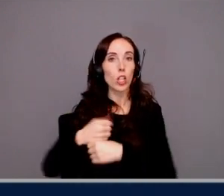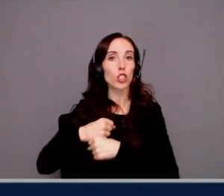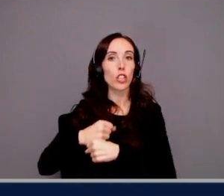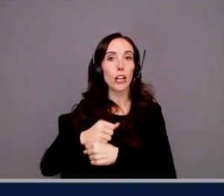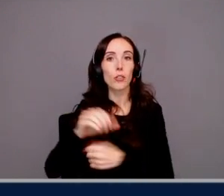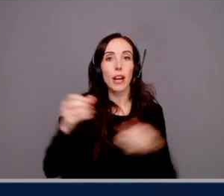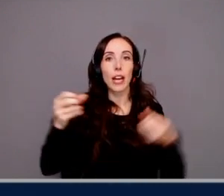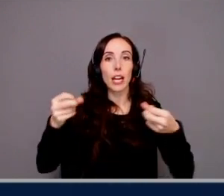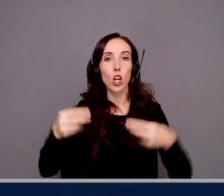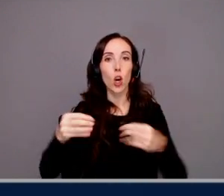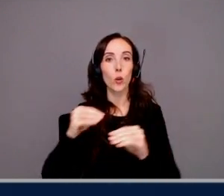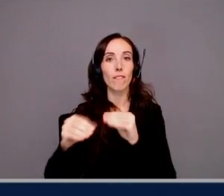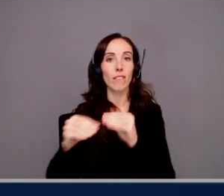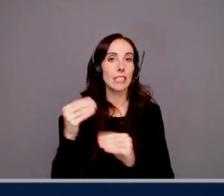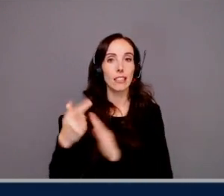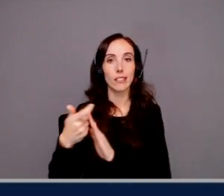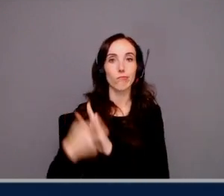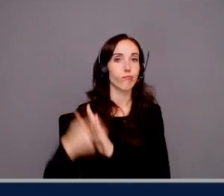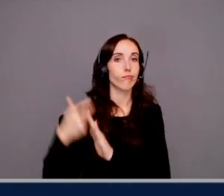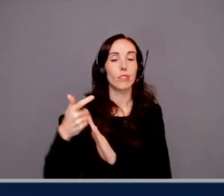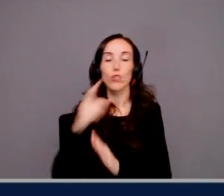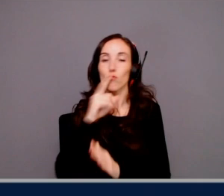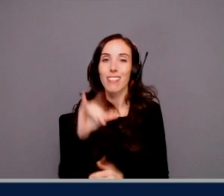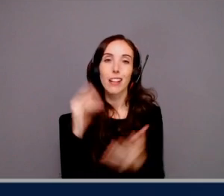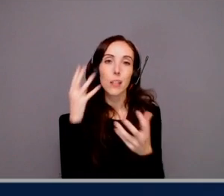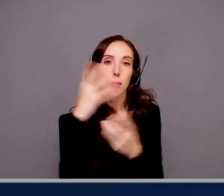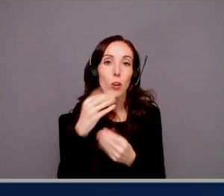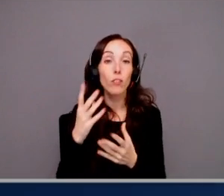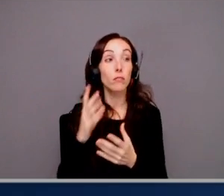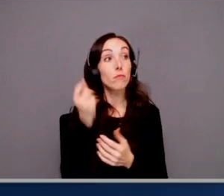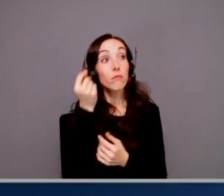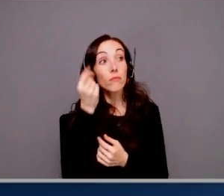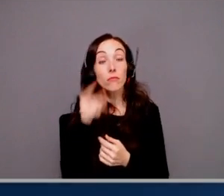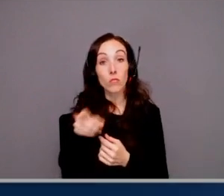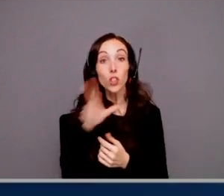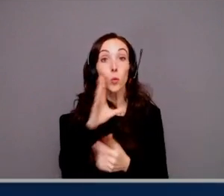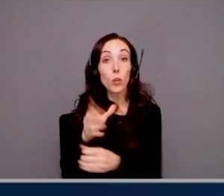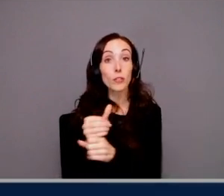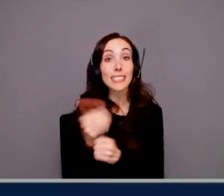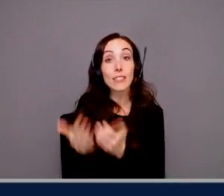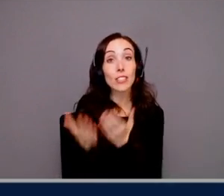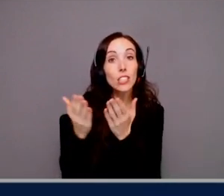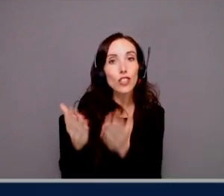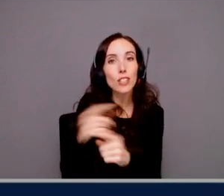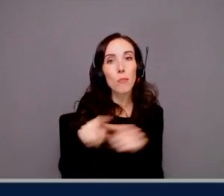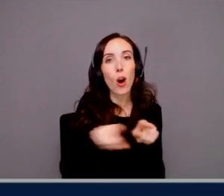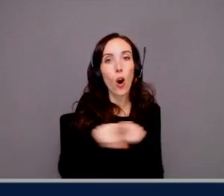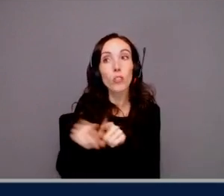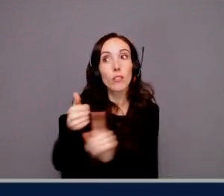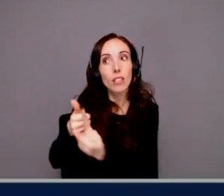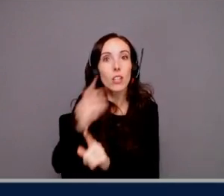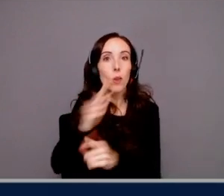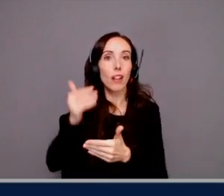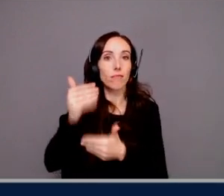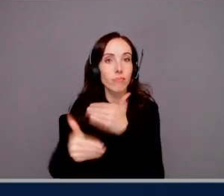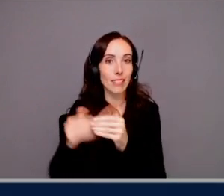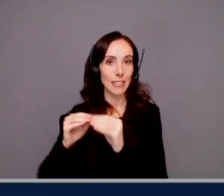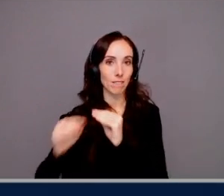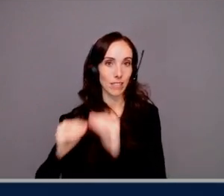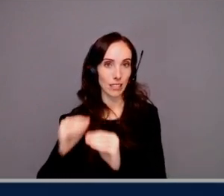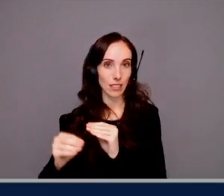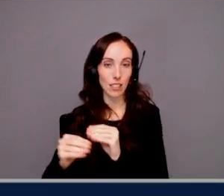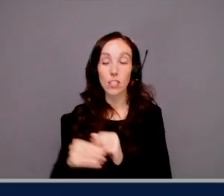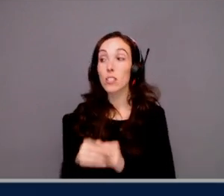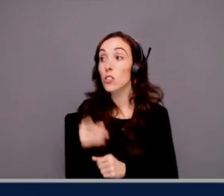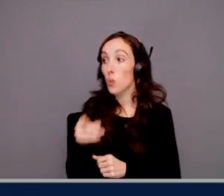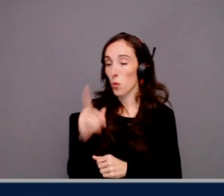you. And this is the beauty here, right? You not only get suggestions, but you also get code fixes. And Ranjit is going to continue, and let's see how this So goes. when it generates that code fix,